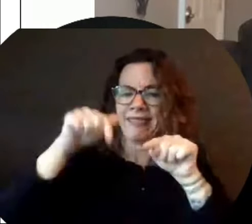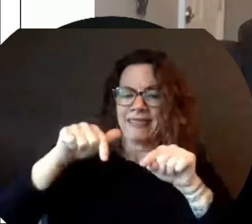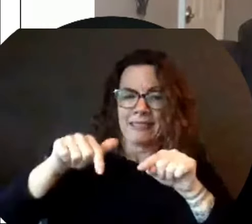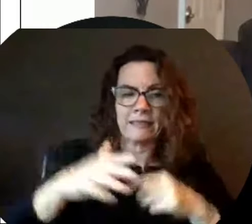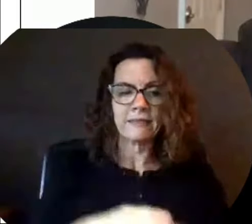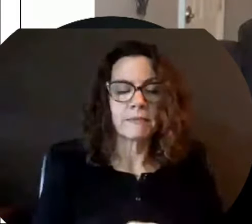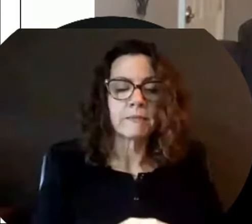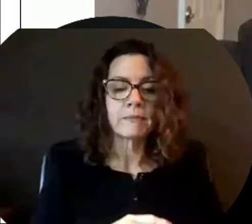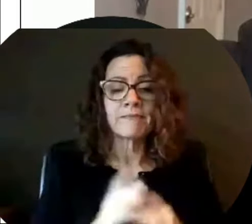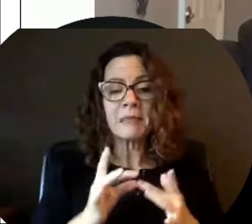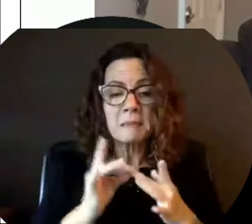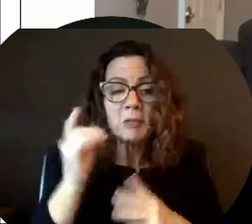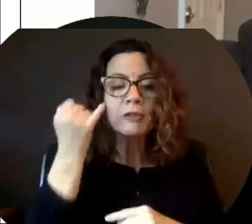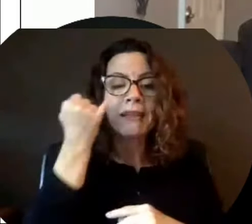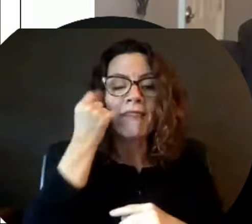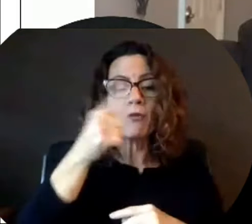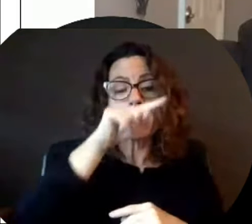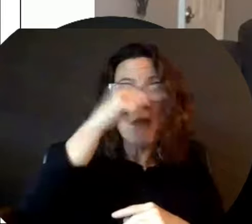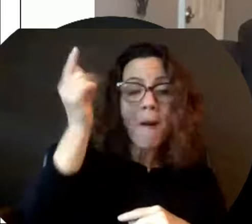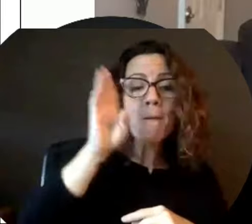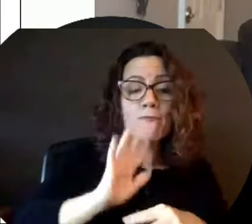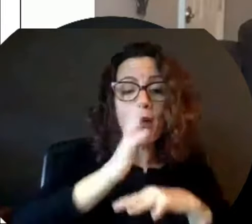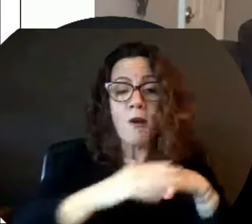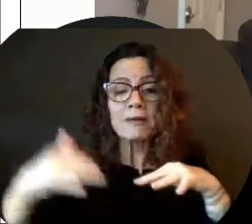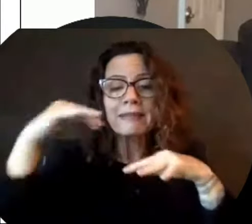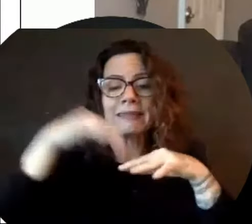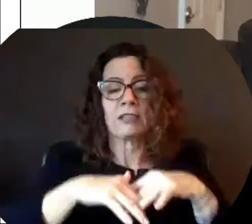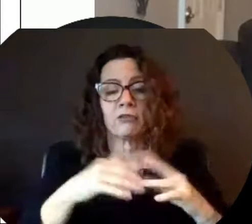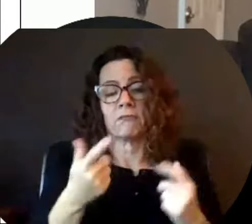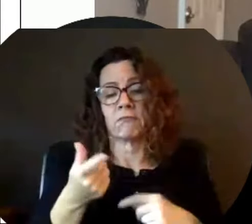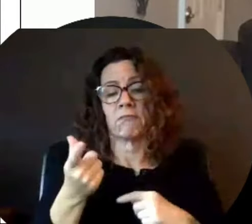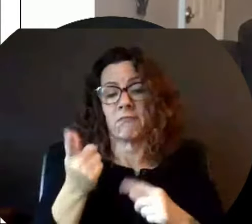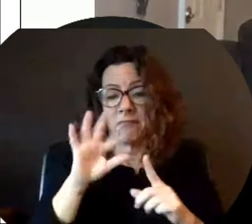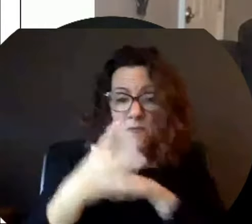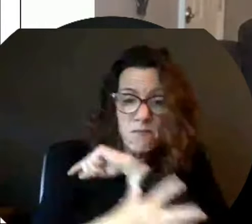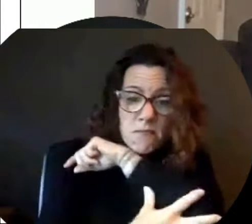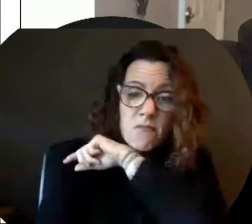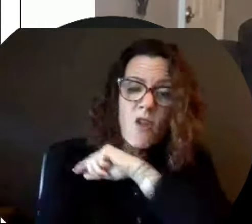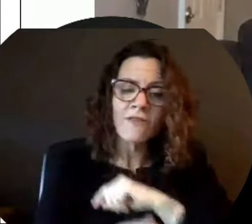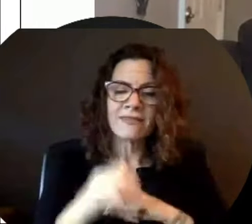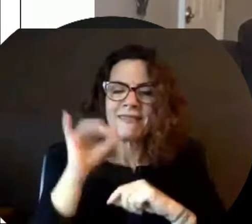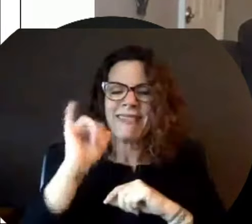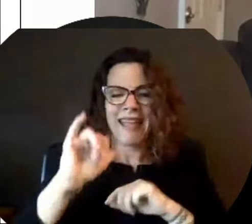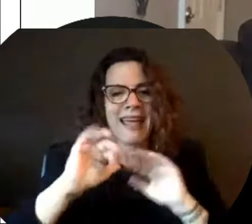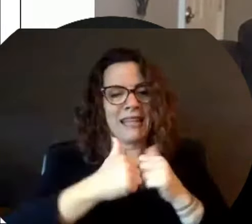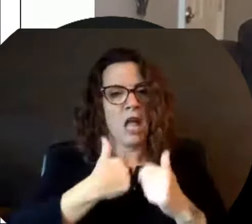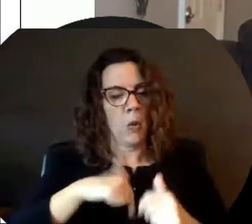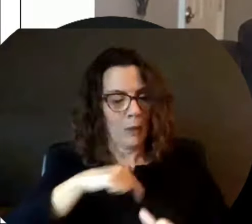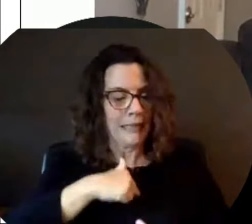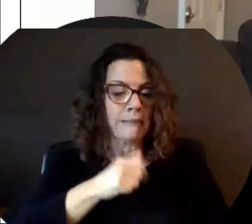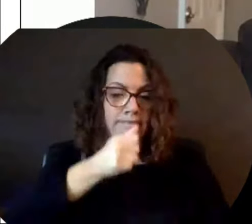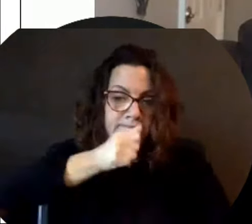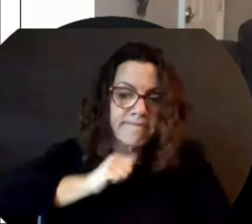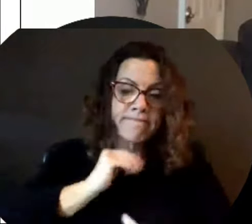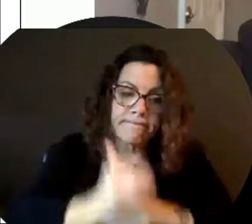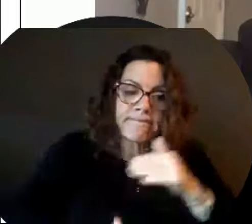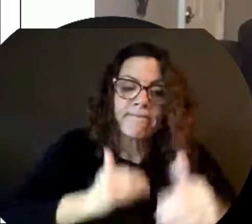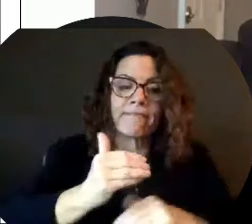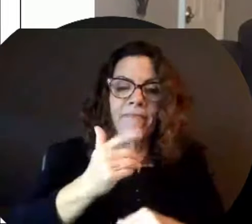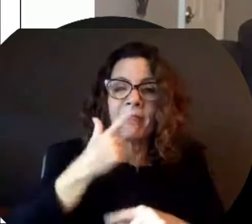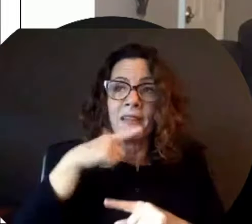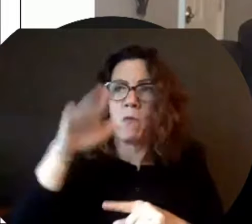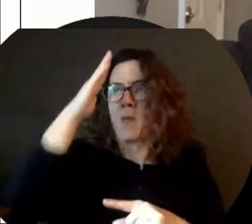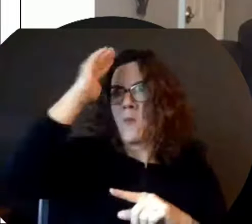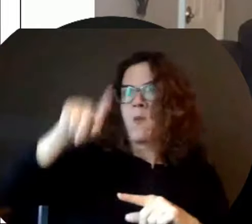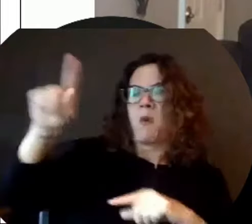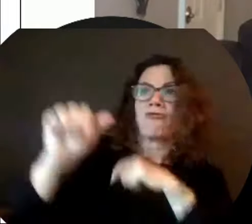us going, is because that threat and the threat of violence that is prison, that is the people who are coming and catching you, the slave catchers that are called police,